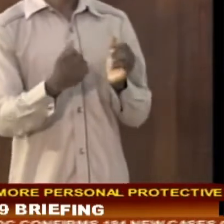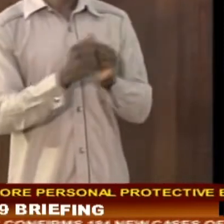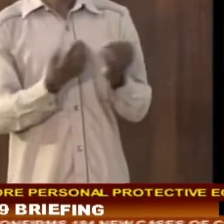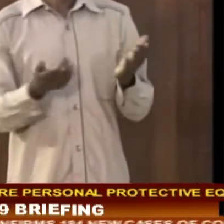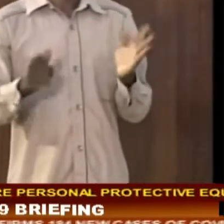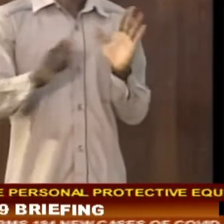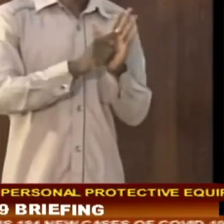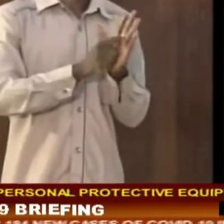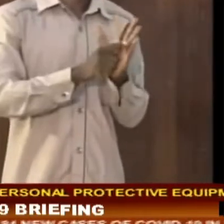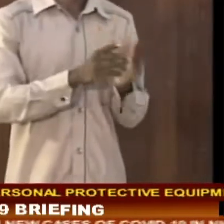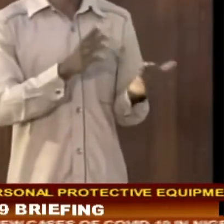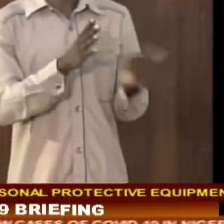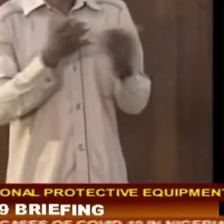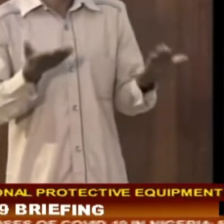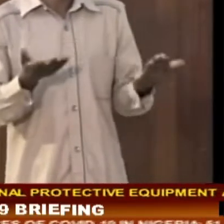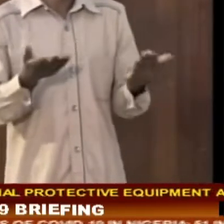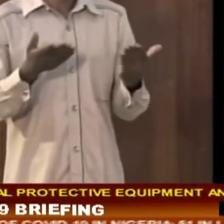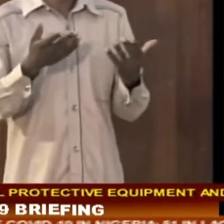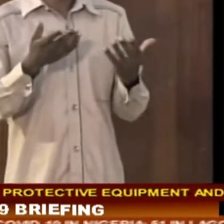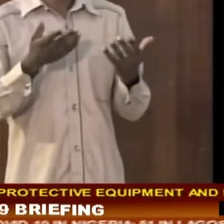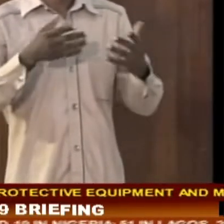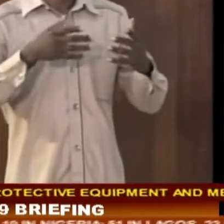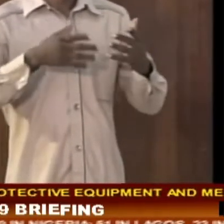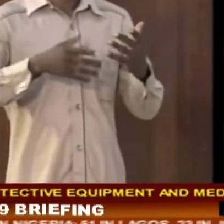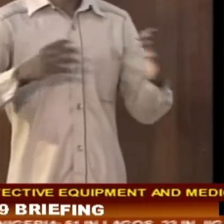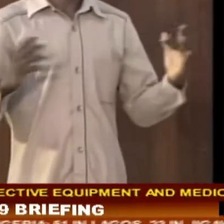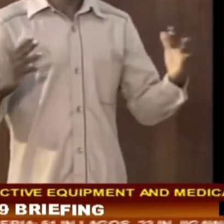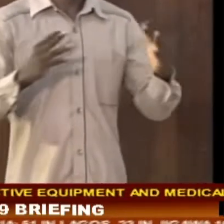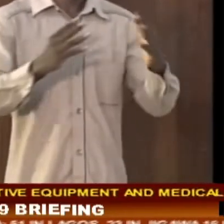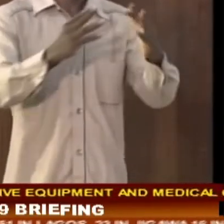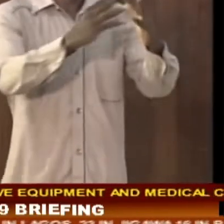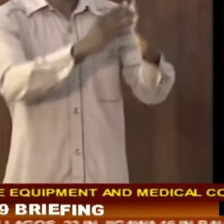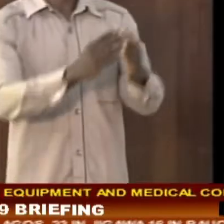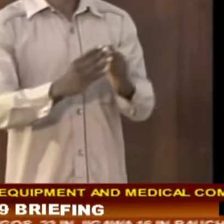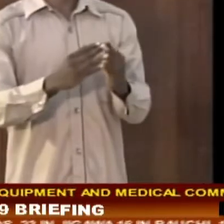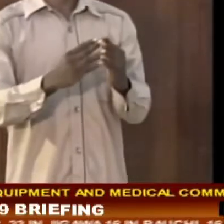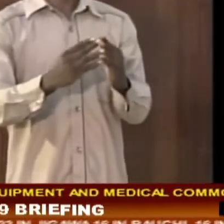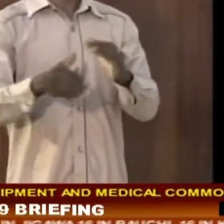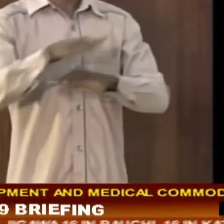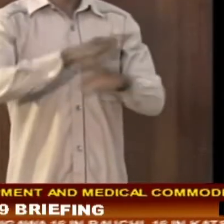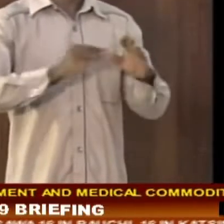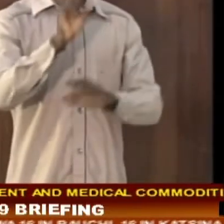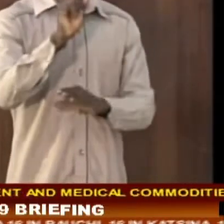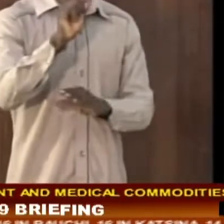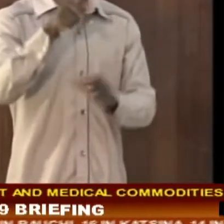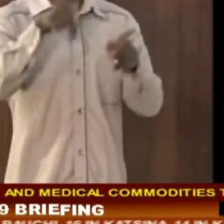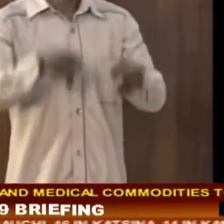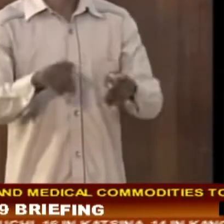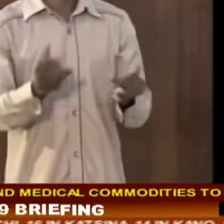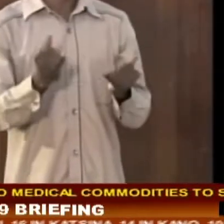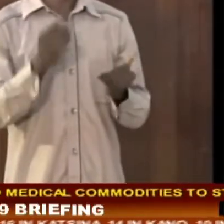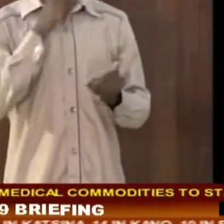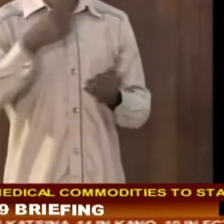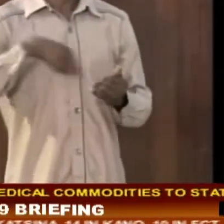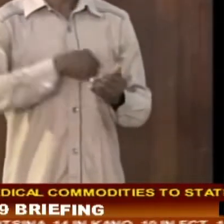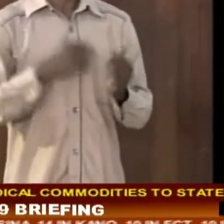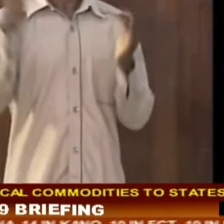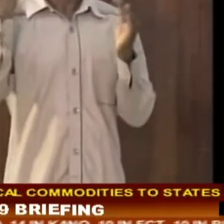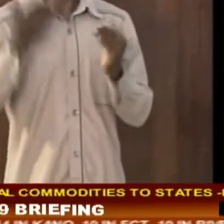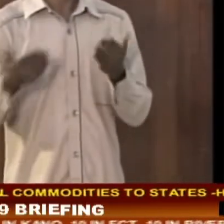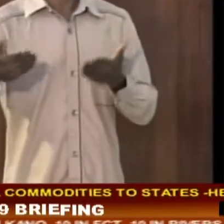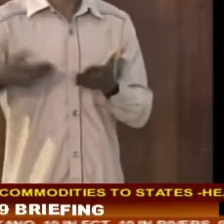ban against uh Mass Gathering Beyond 20 persons so are we expecting new policies or